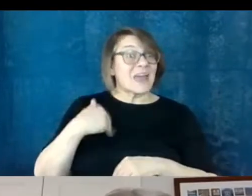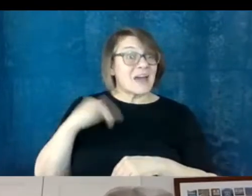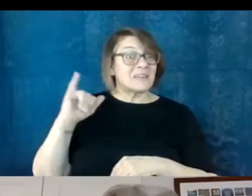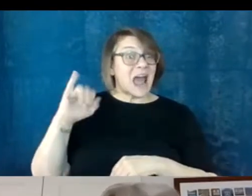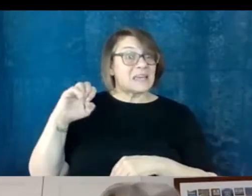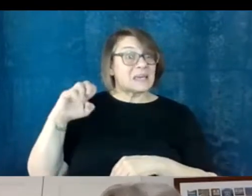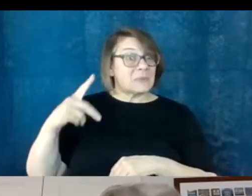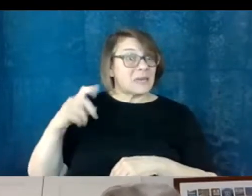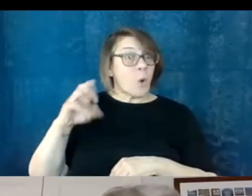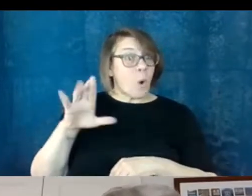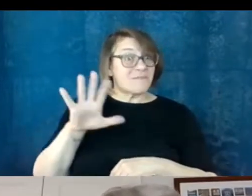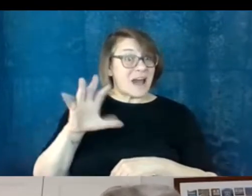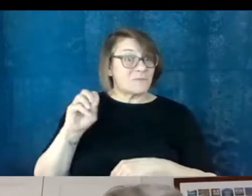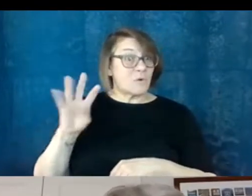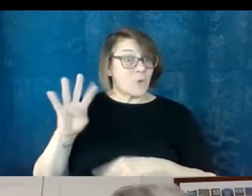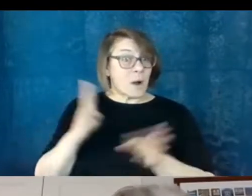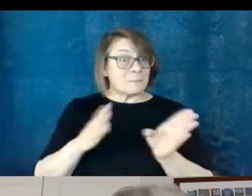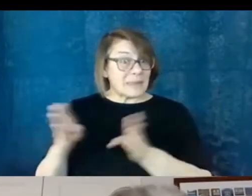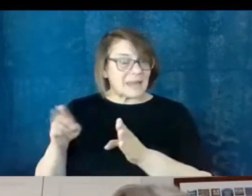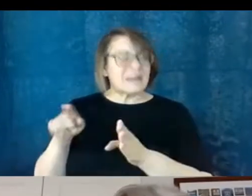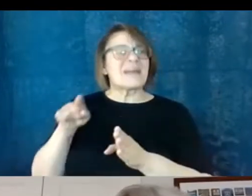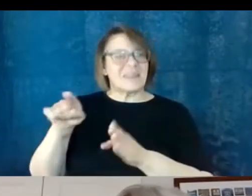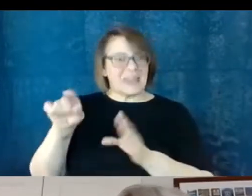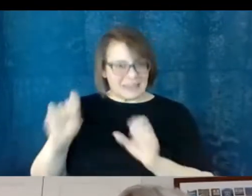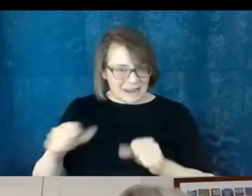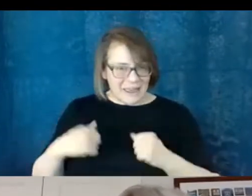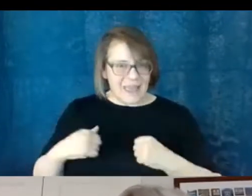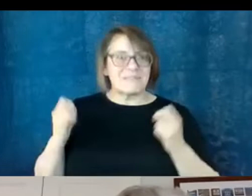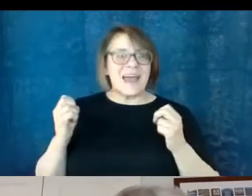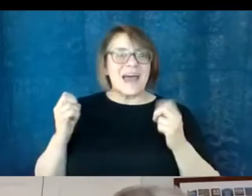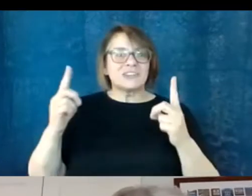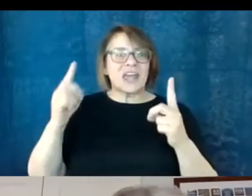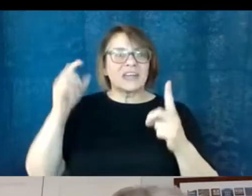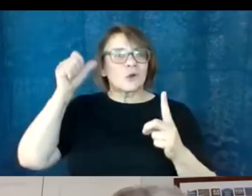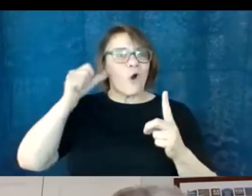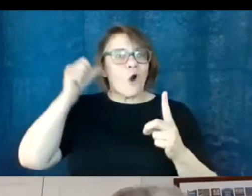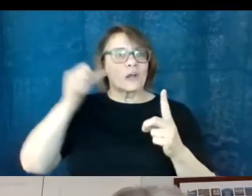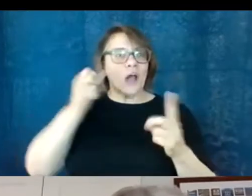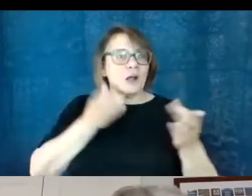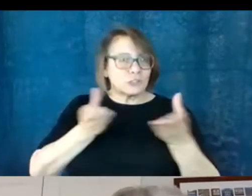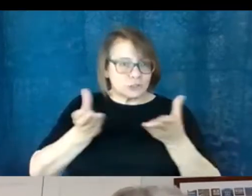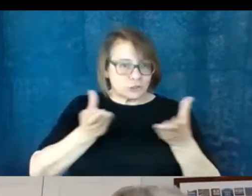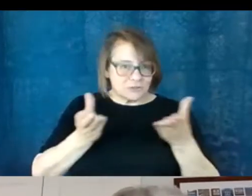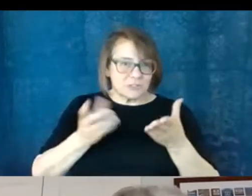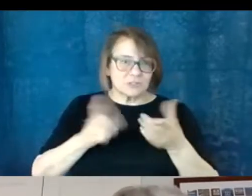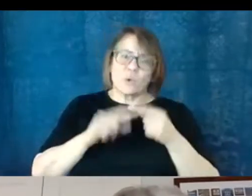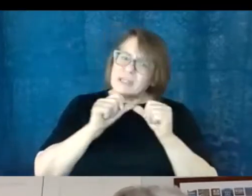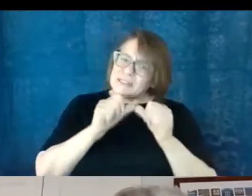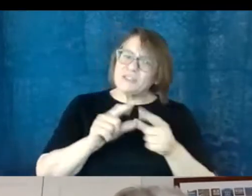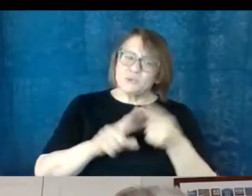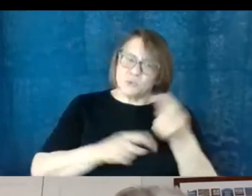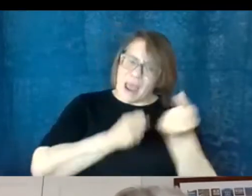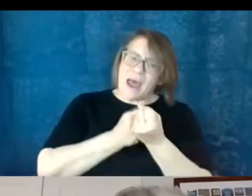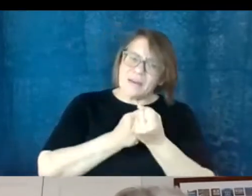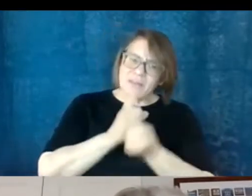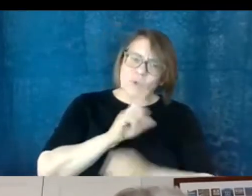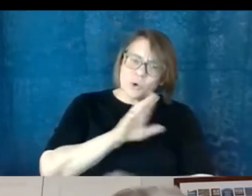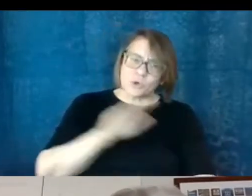504 plan, absolutely, they can have educational audiology services. So continue to advocate for that for your